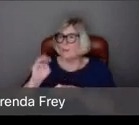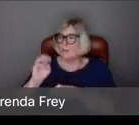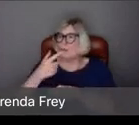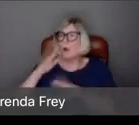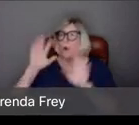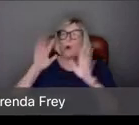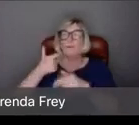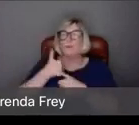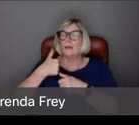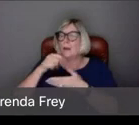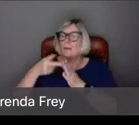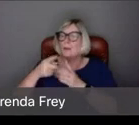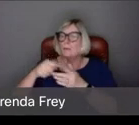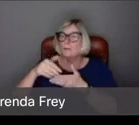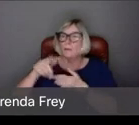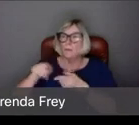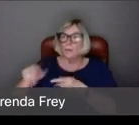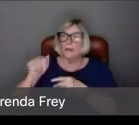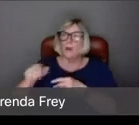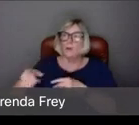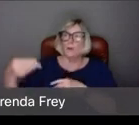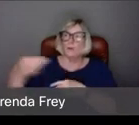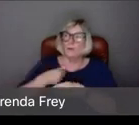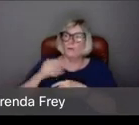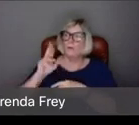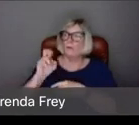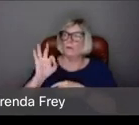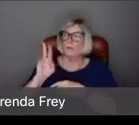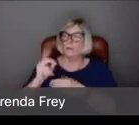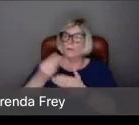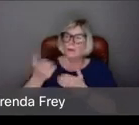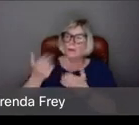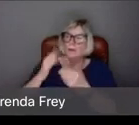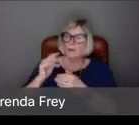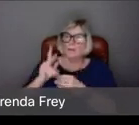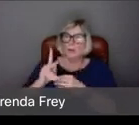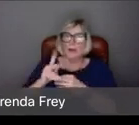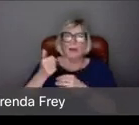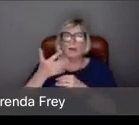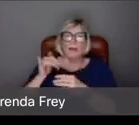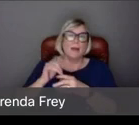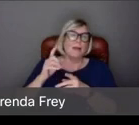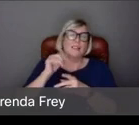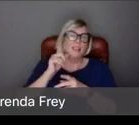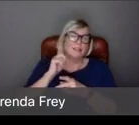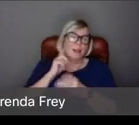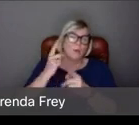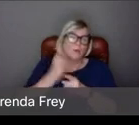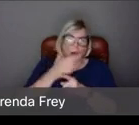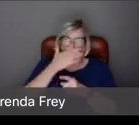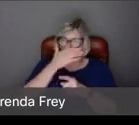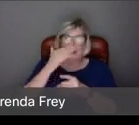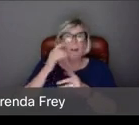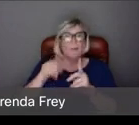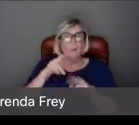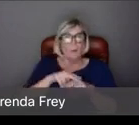sorry, I didn't mean to send that to you. Can you refund me? Anything that sounds that it just doesn't sound right. And of course, that's the